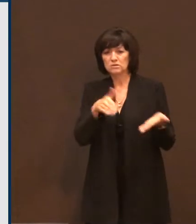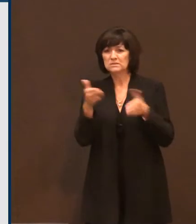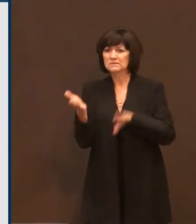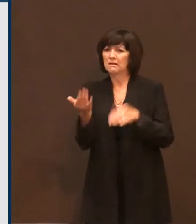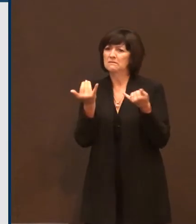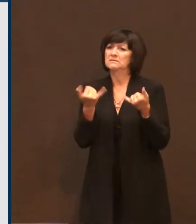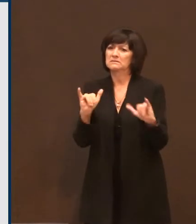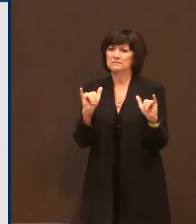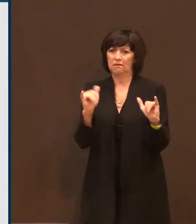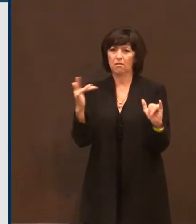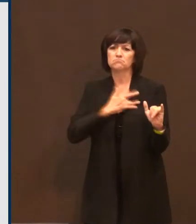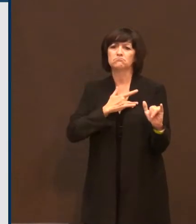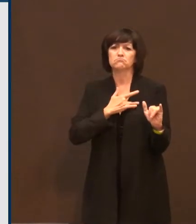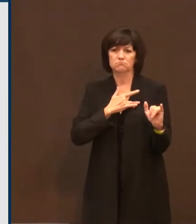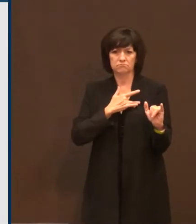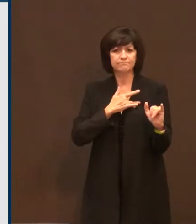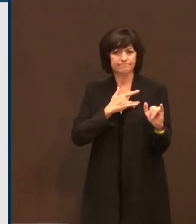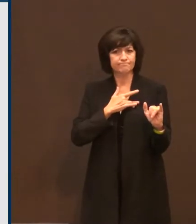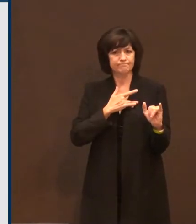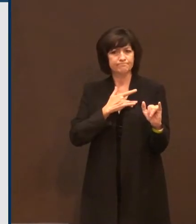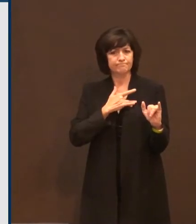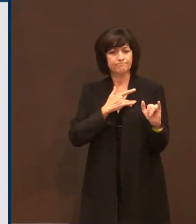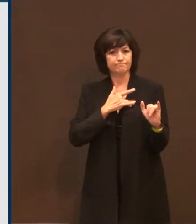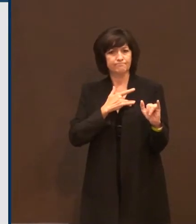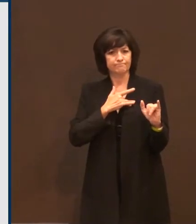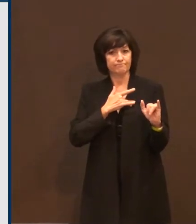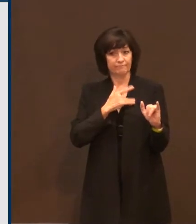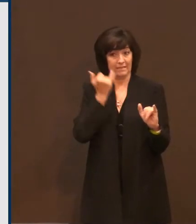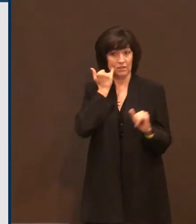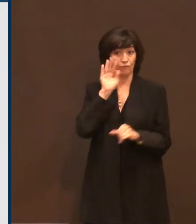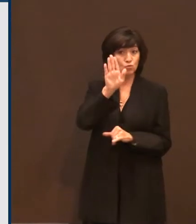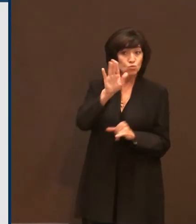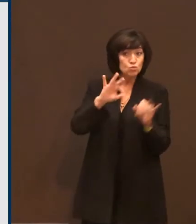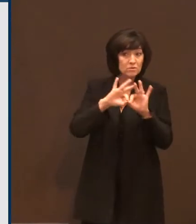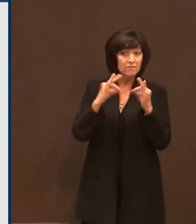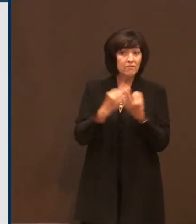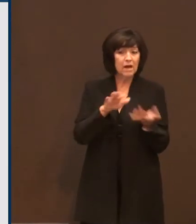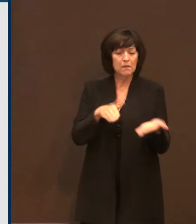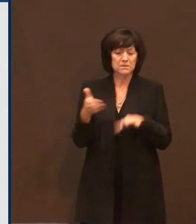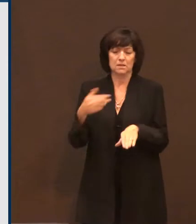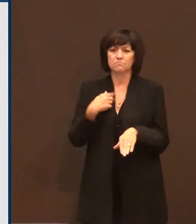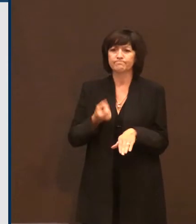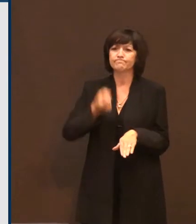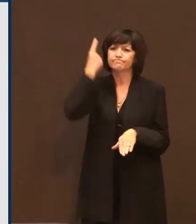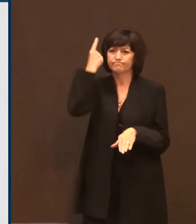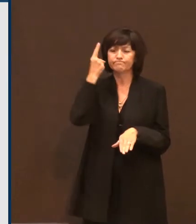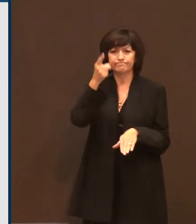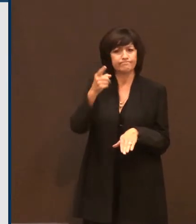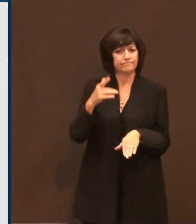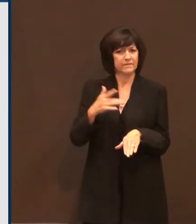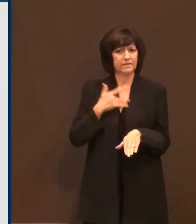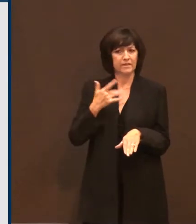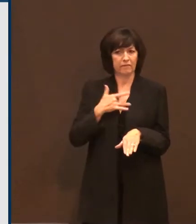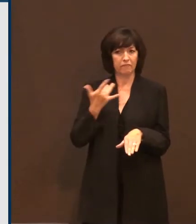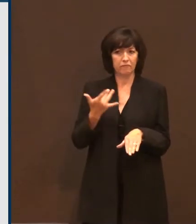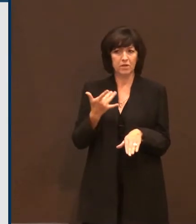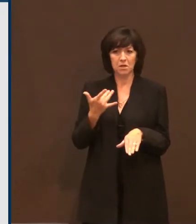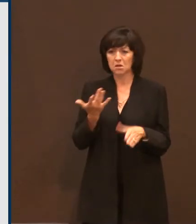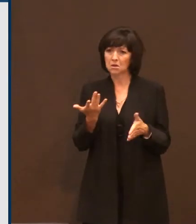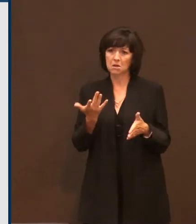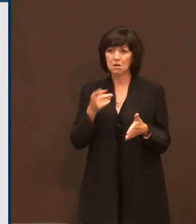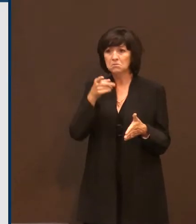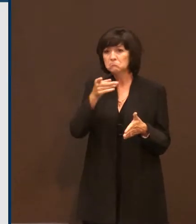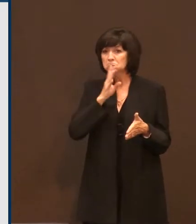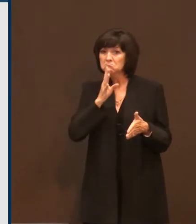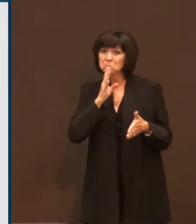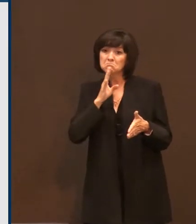it's a family member of yours. But this does give you an idea of how our response